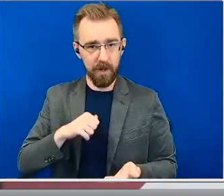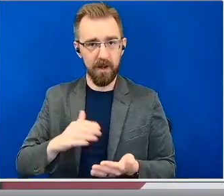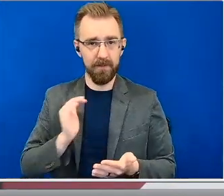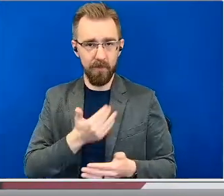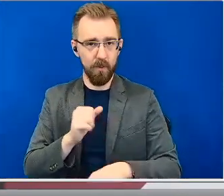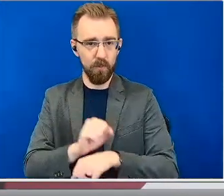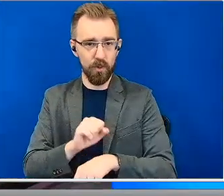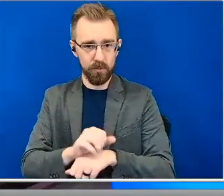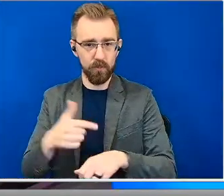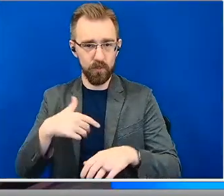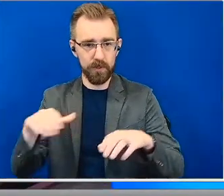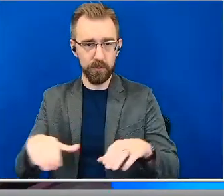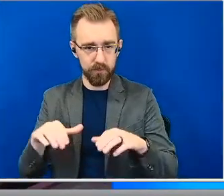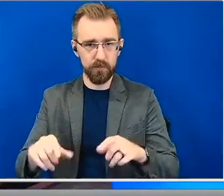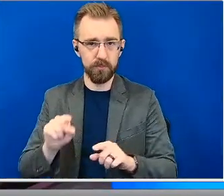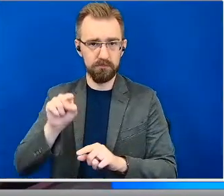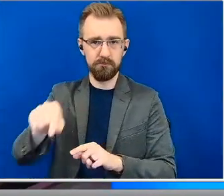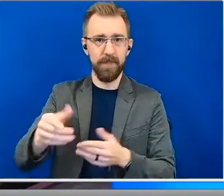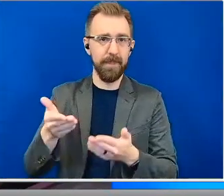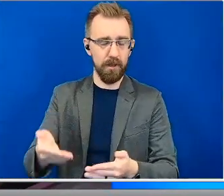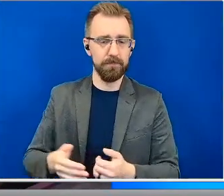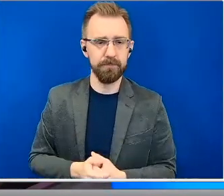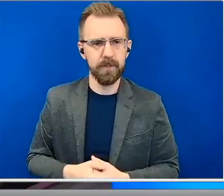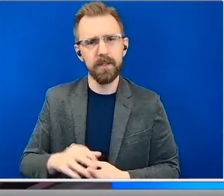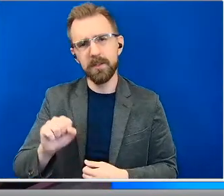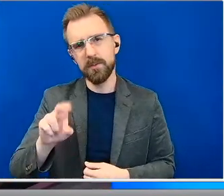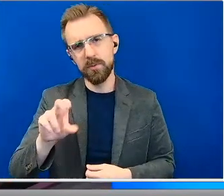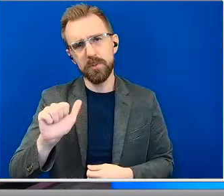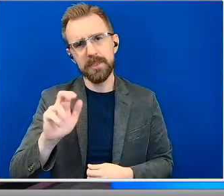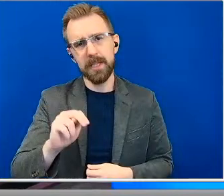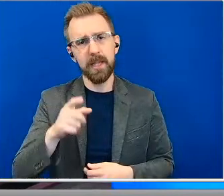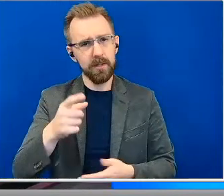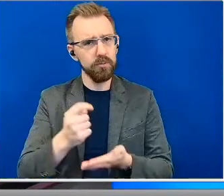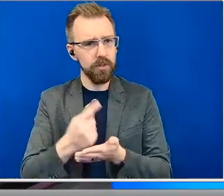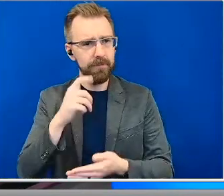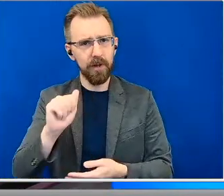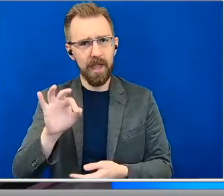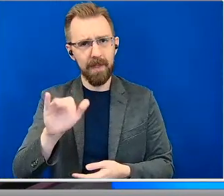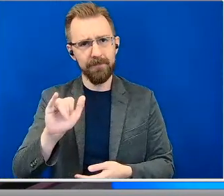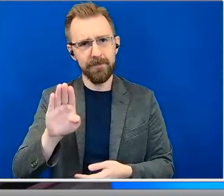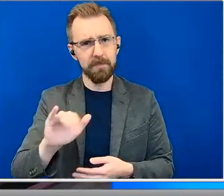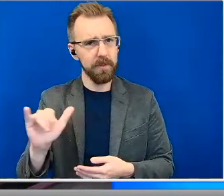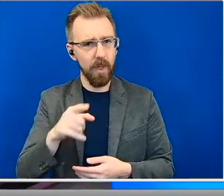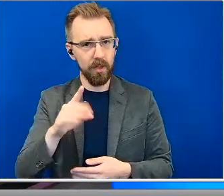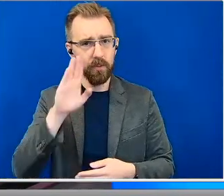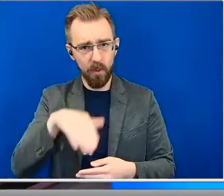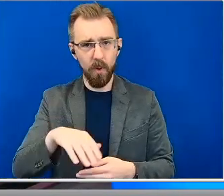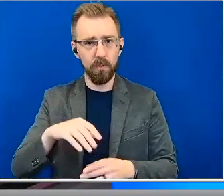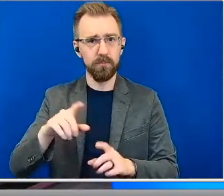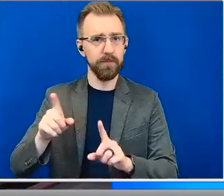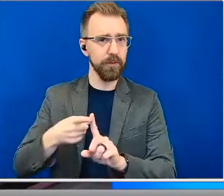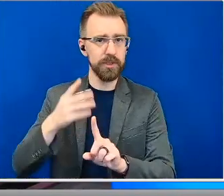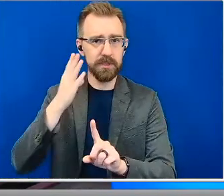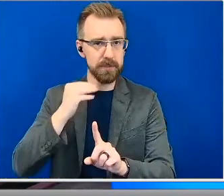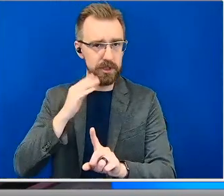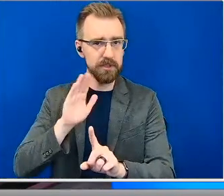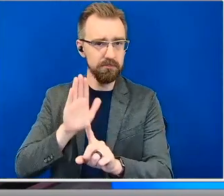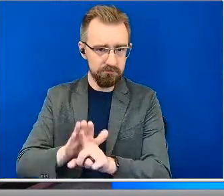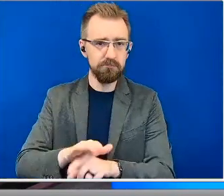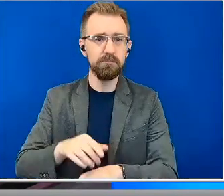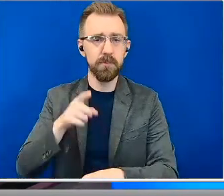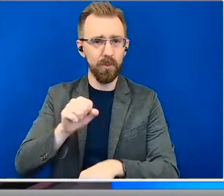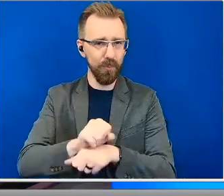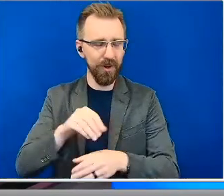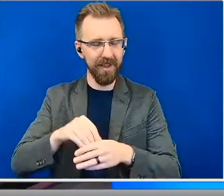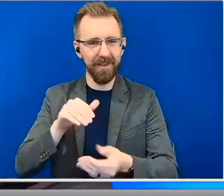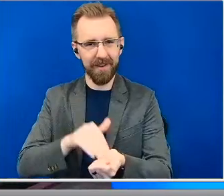down there. And Susan, you've also been treated for Afib. Yes. You know firsthand, and Yes. you work in a doctor's office with